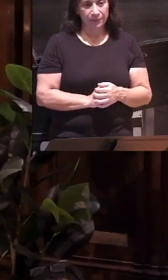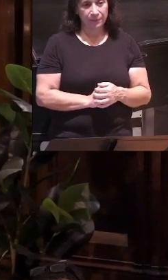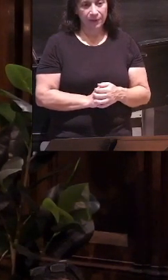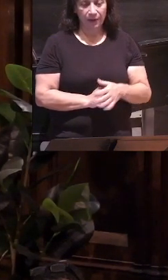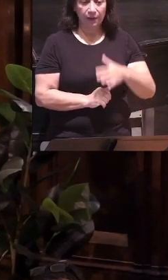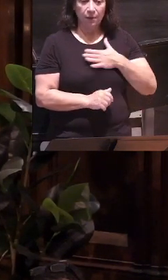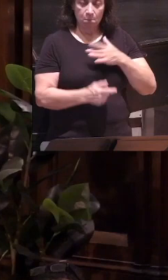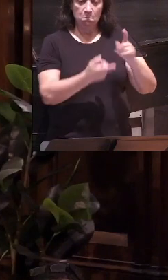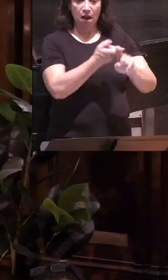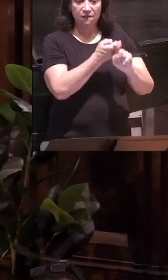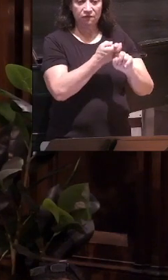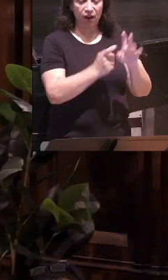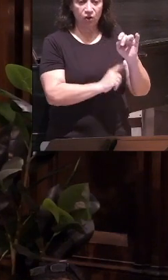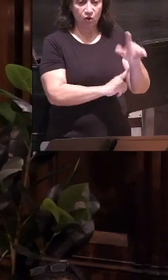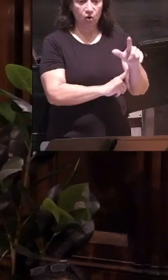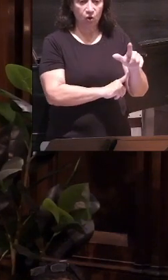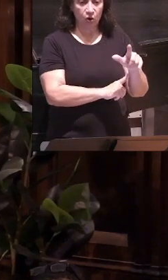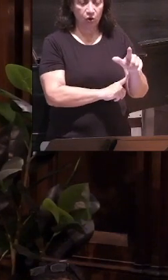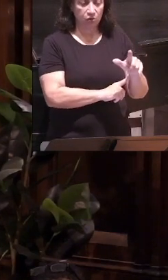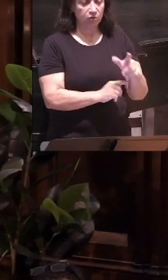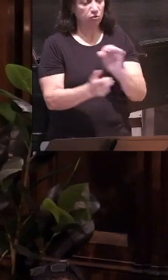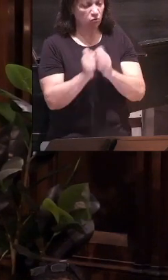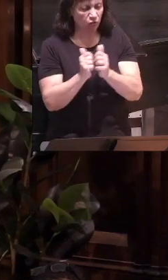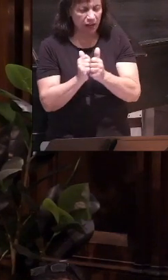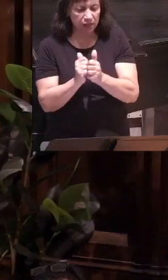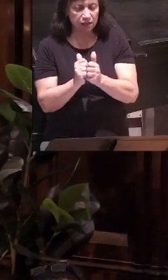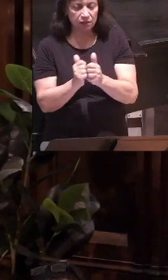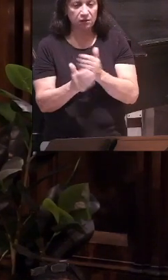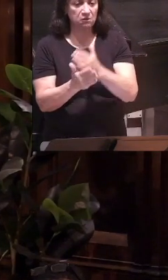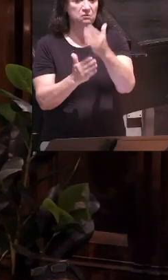My friend Earl has run his race.